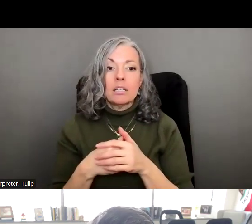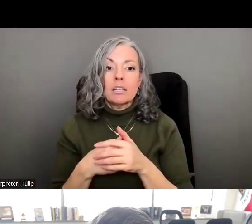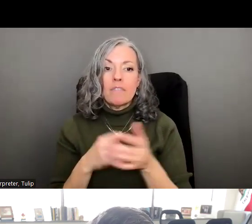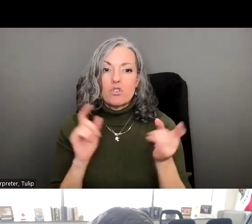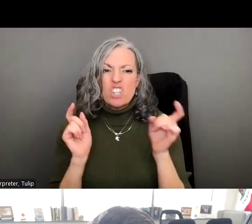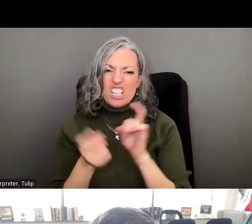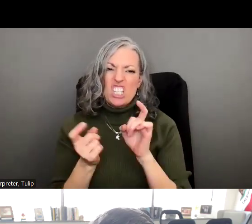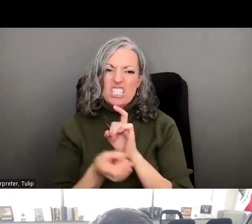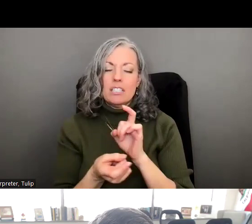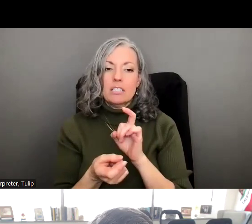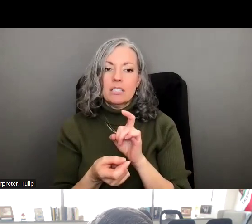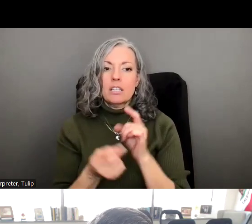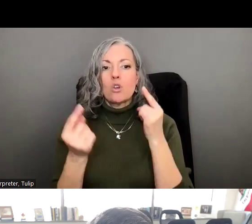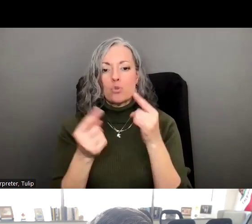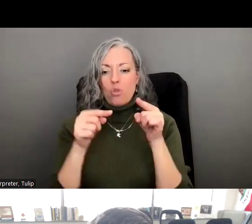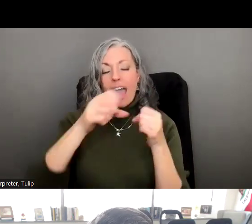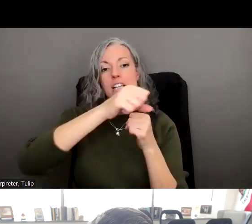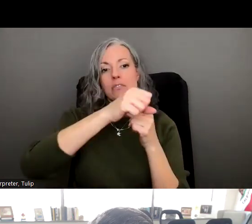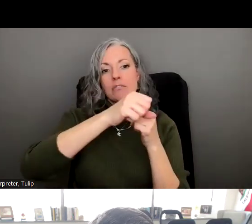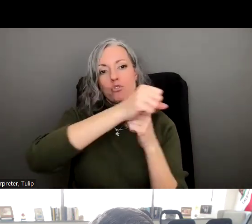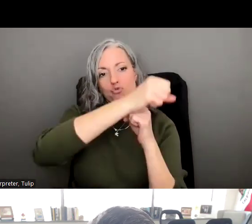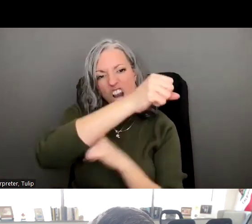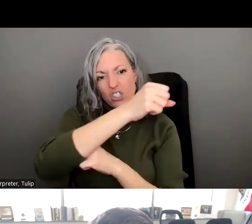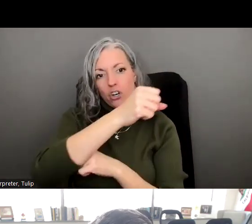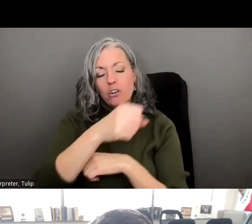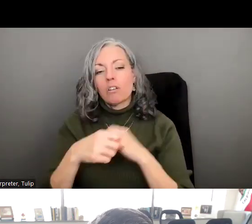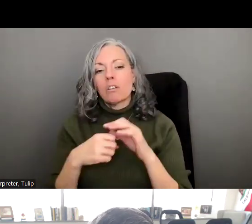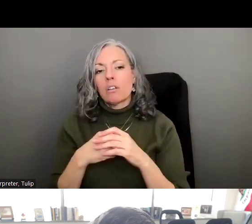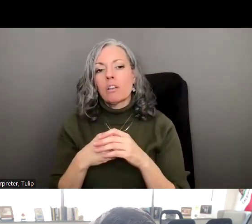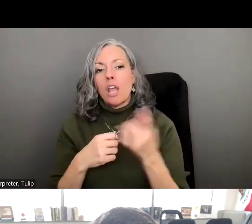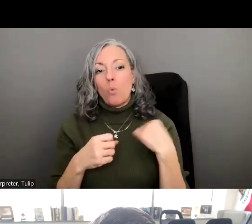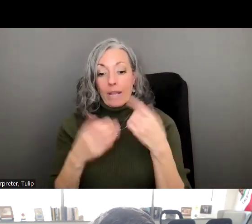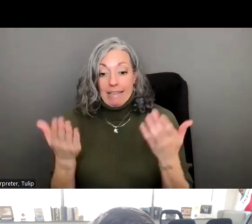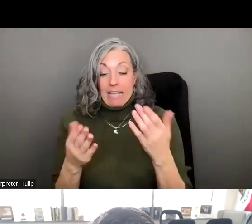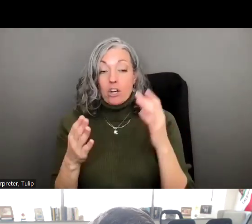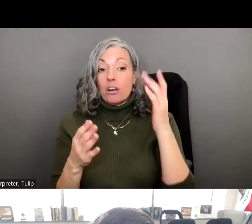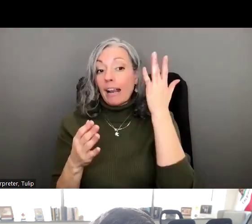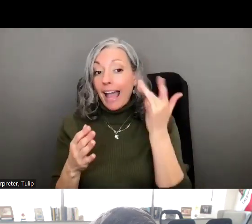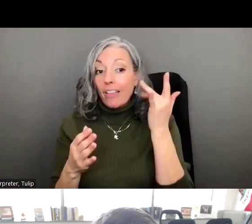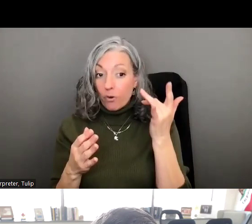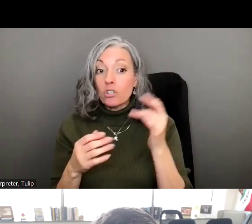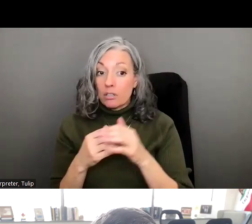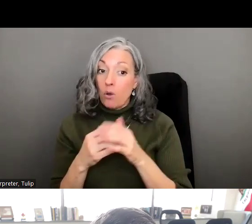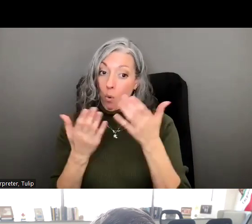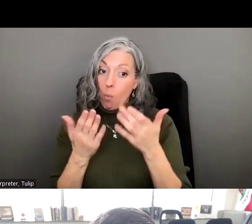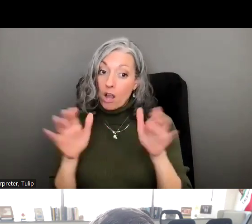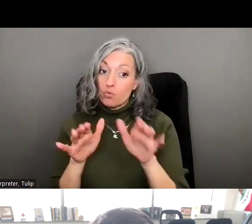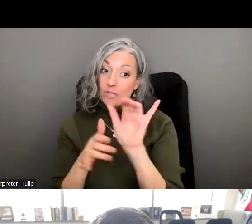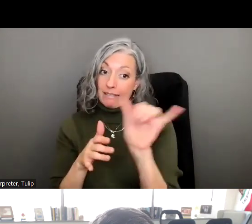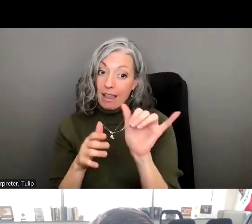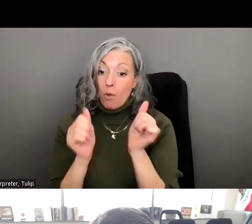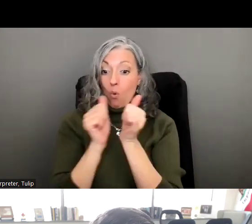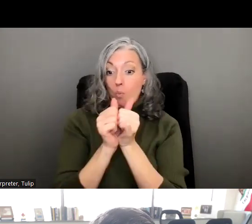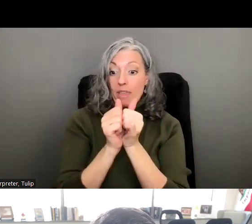changes to that structure in several decades. And we in California are poised to do the same in close collaboration,